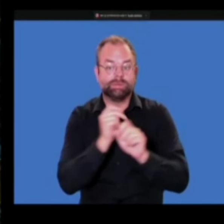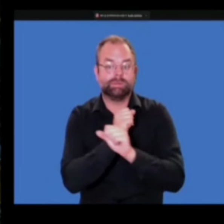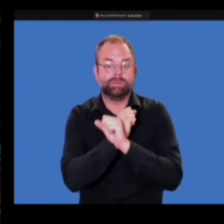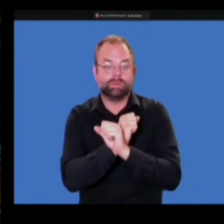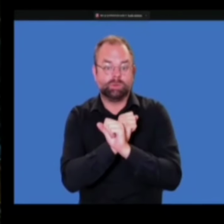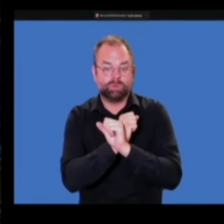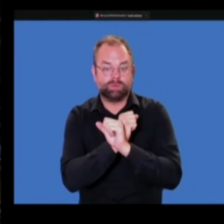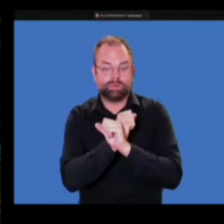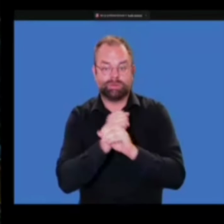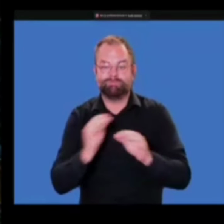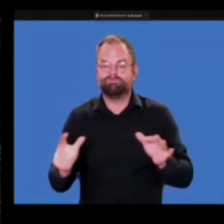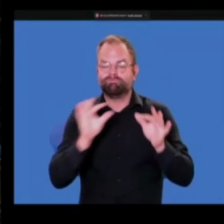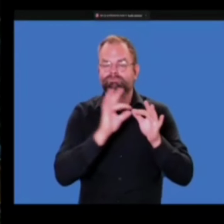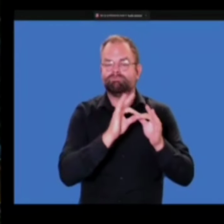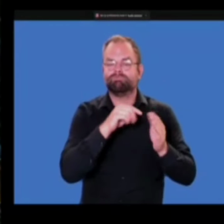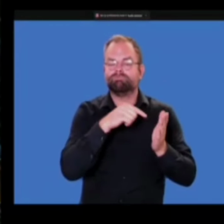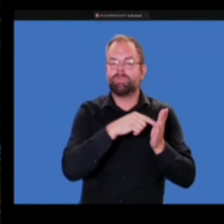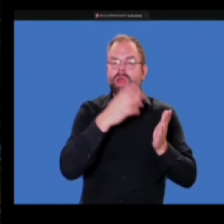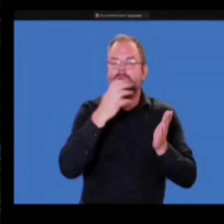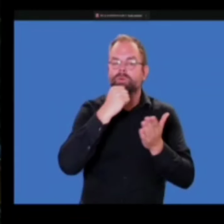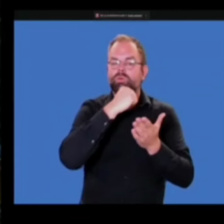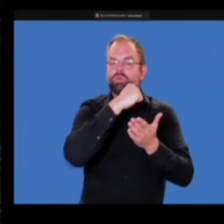Assembly Resolution